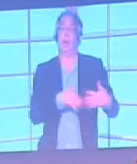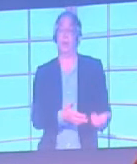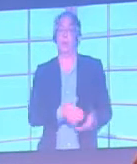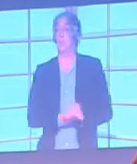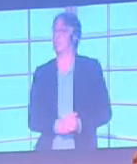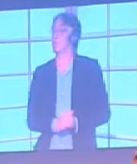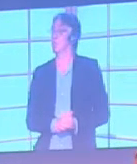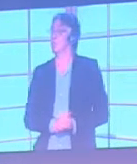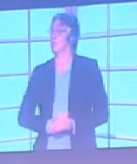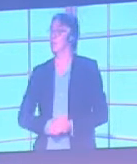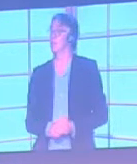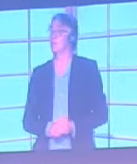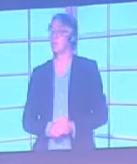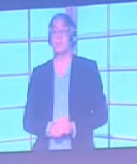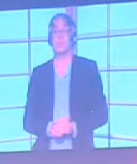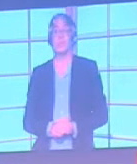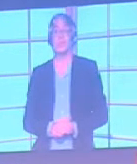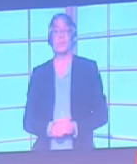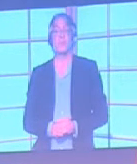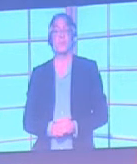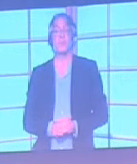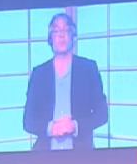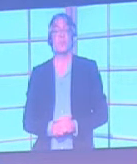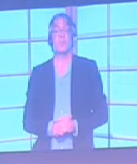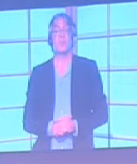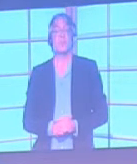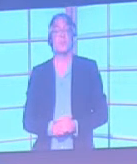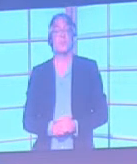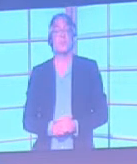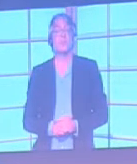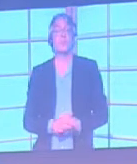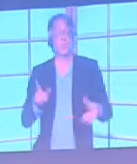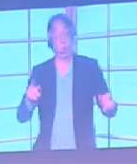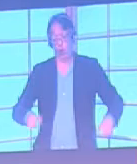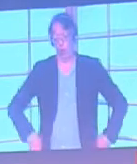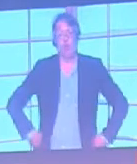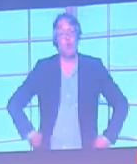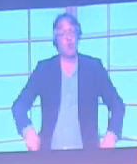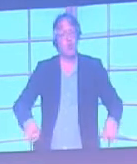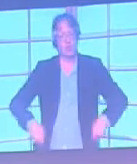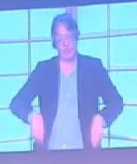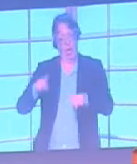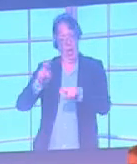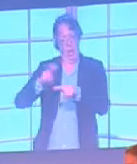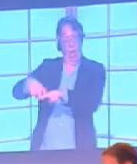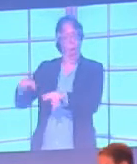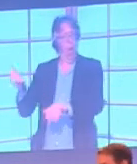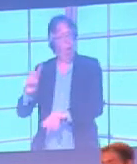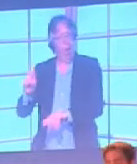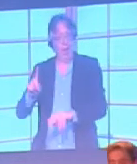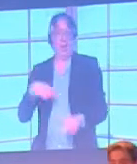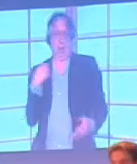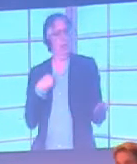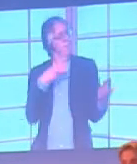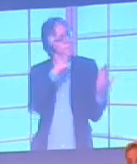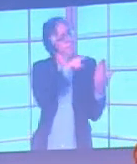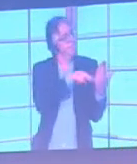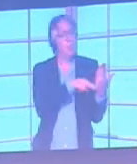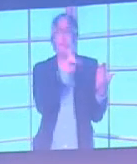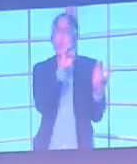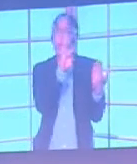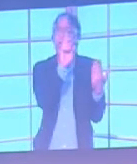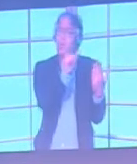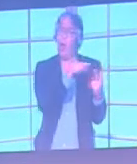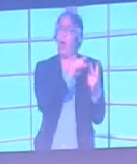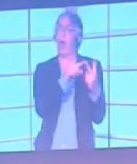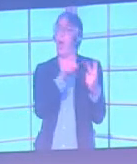positions, wheelchair user position, there we have tried to align on UEFA CAFE minimum standards. In a very honest way,